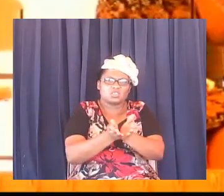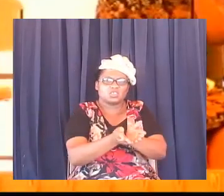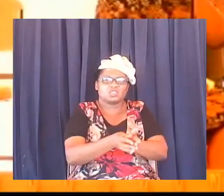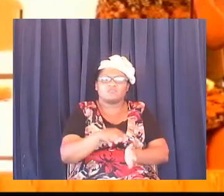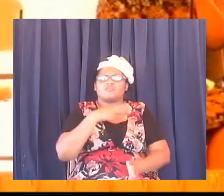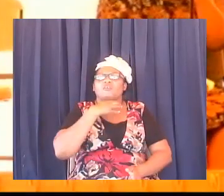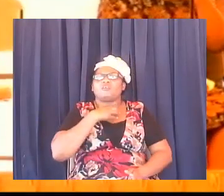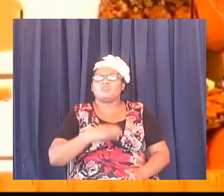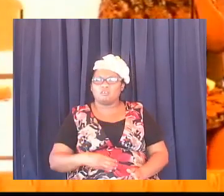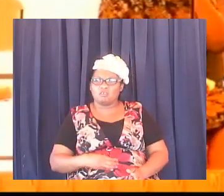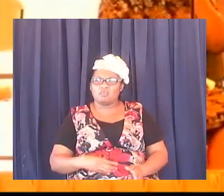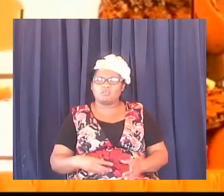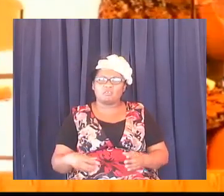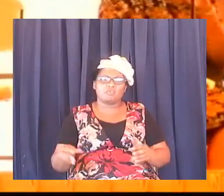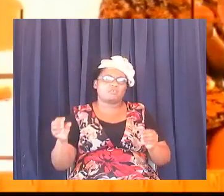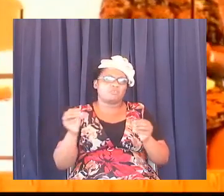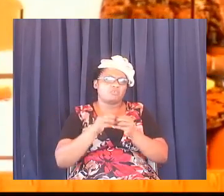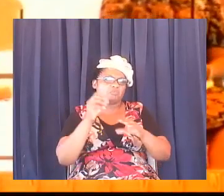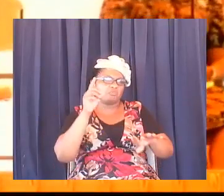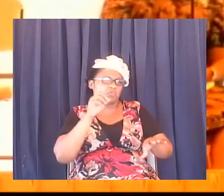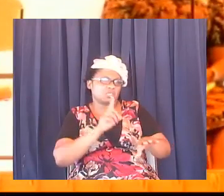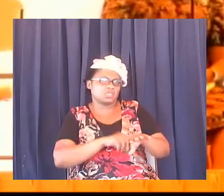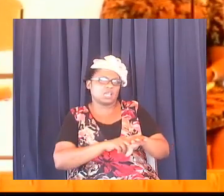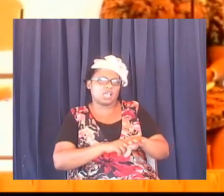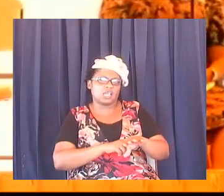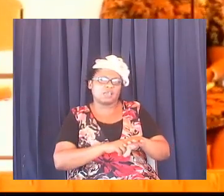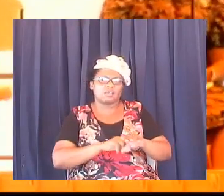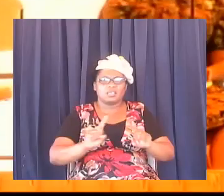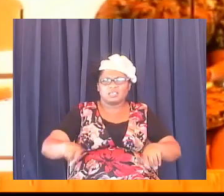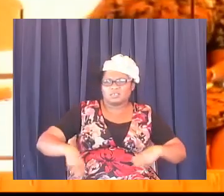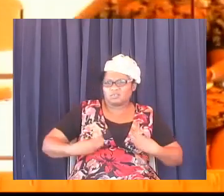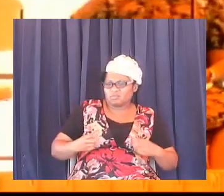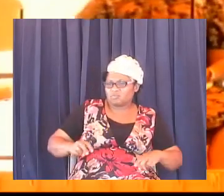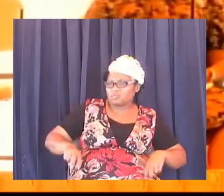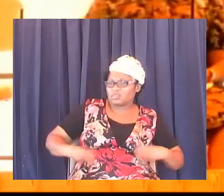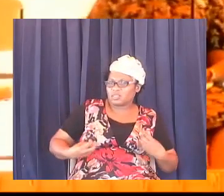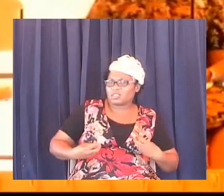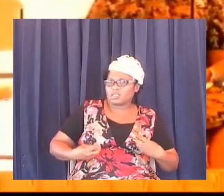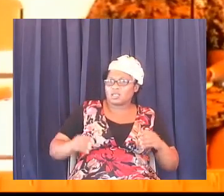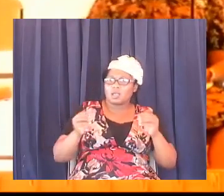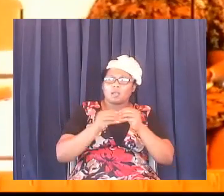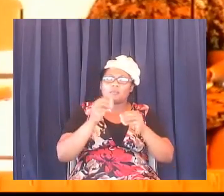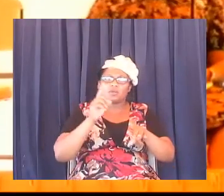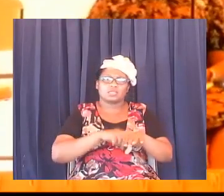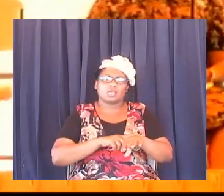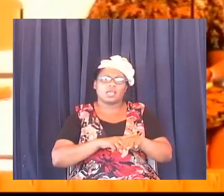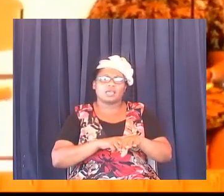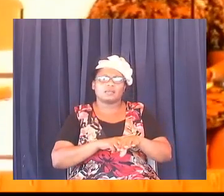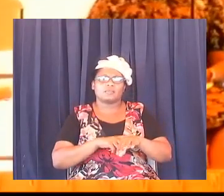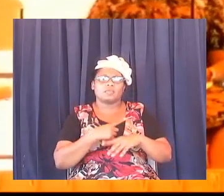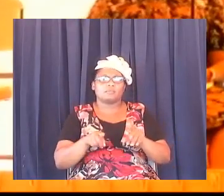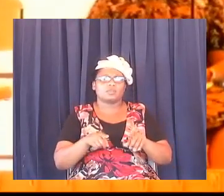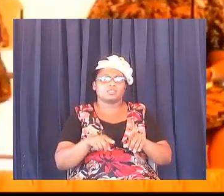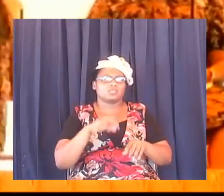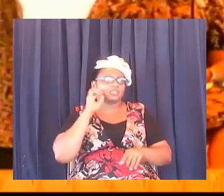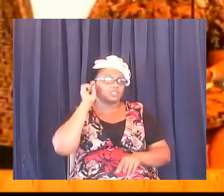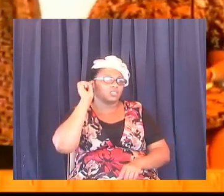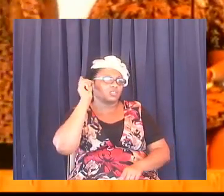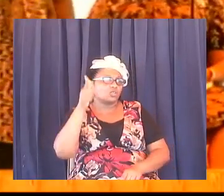oftentimes. He's been afflicted oftentimes. But it is the will of God for Paul's